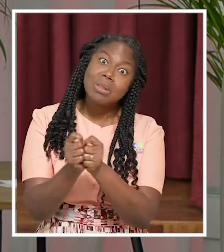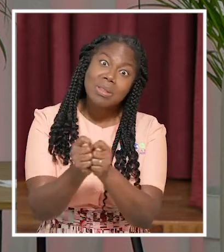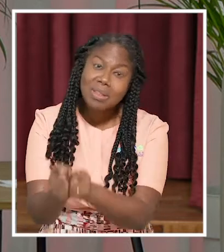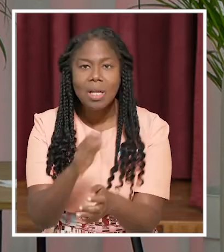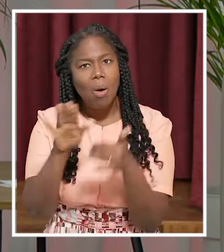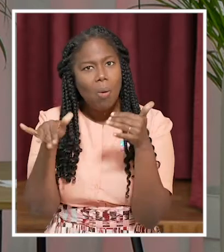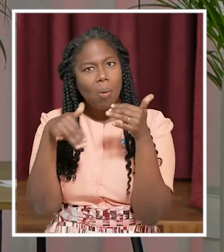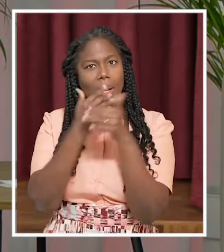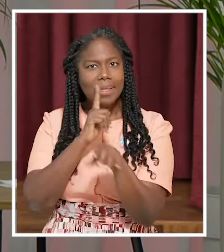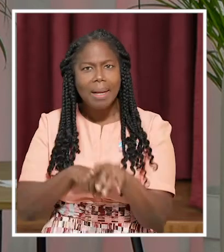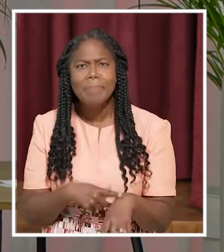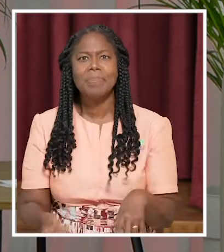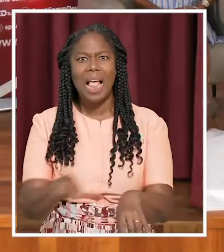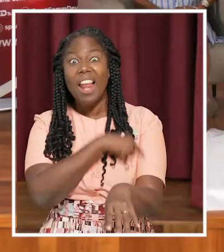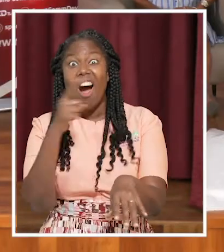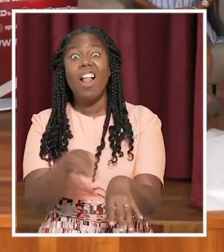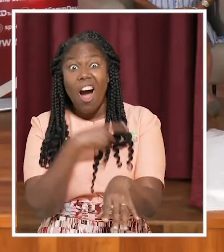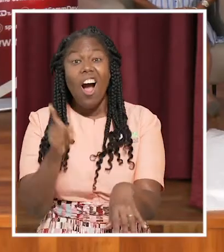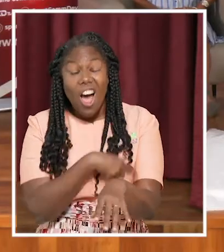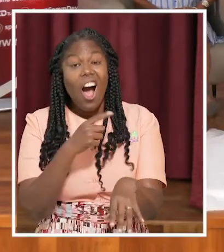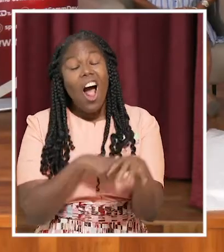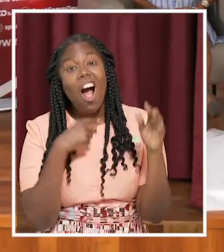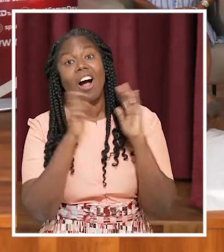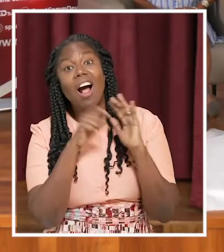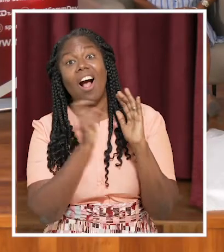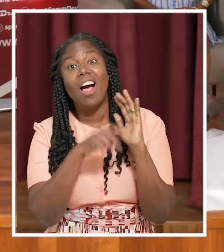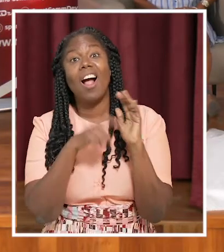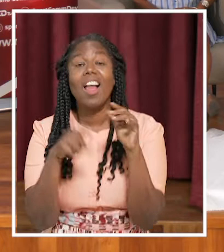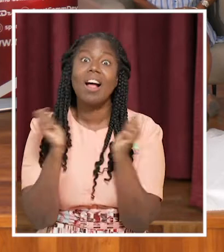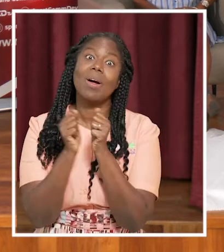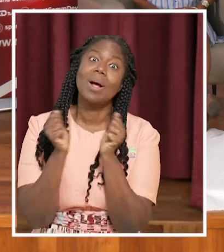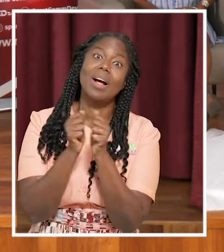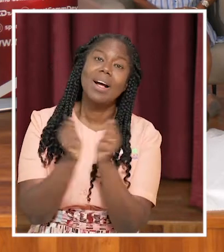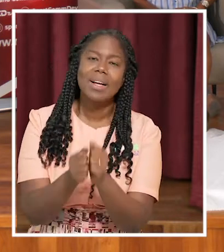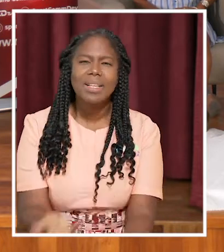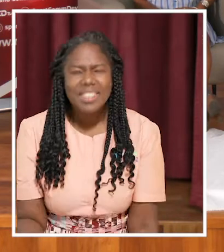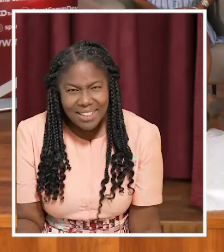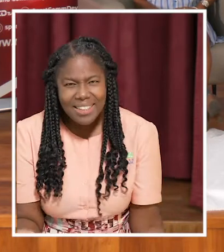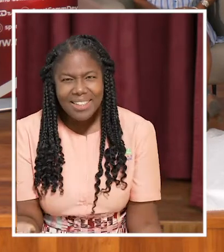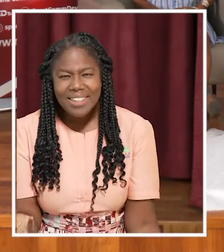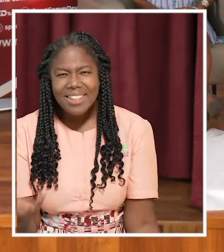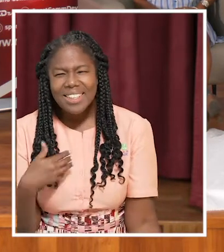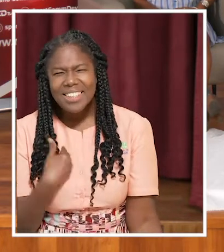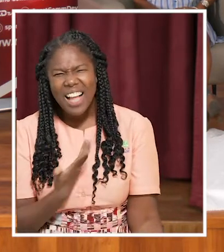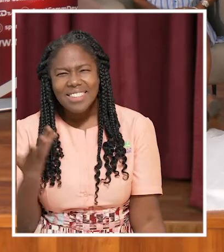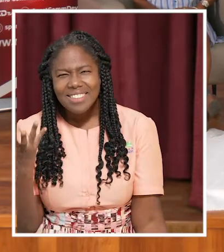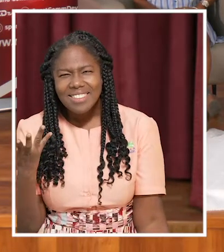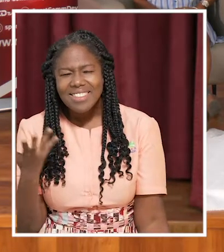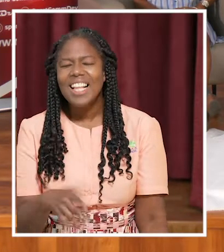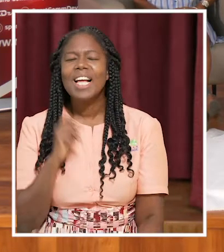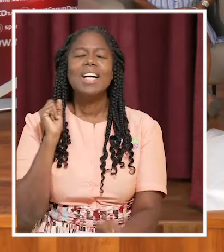a long period of extended time? What a lot of people have found helpful is making sure that they still